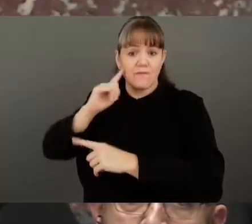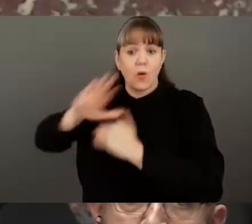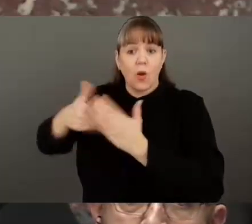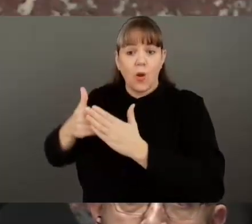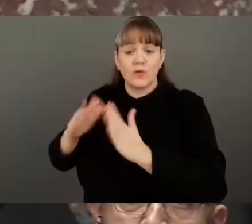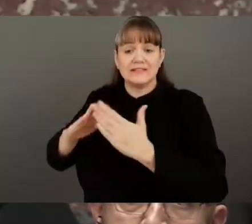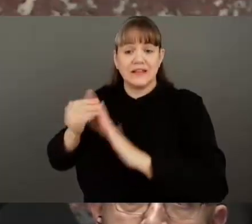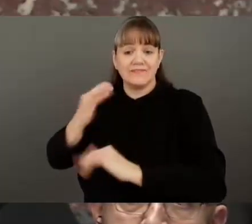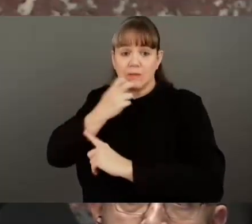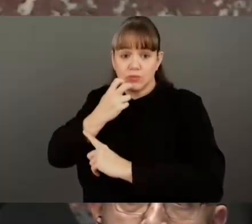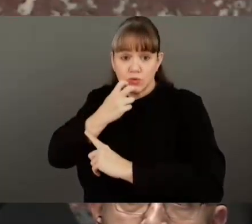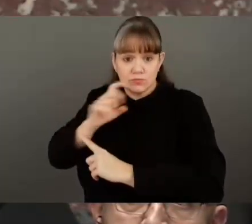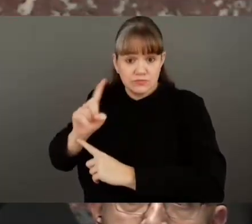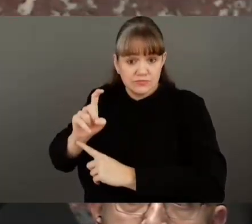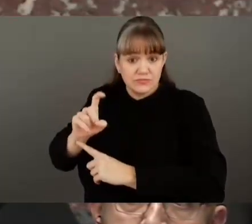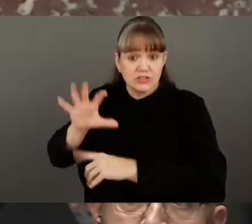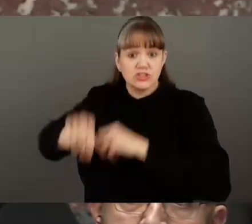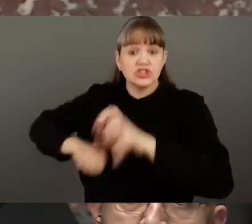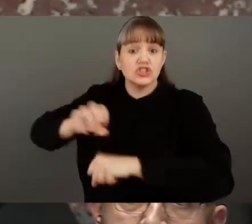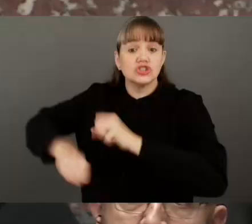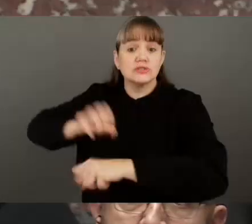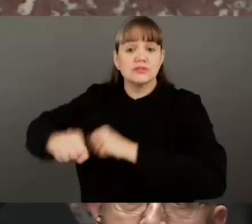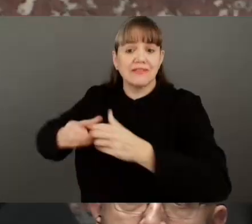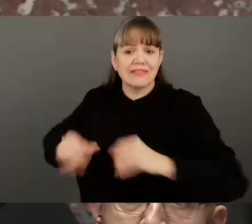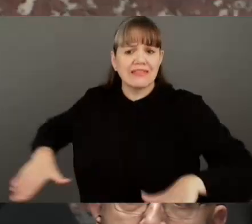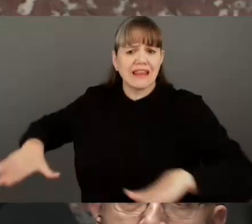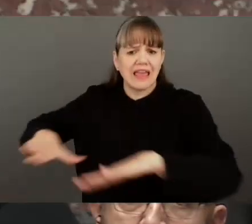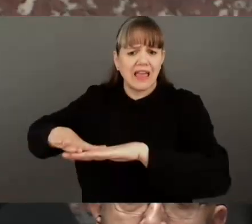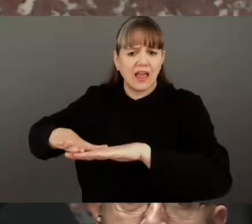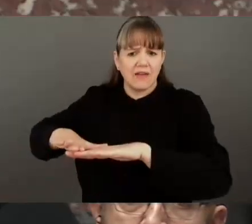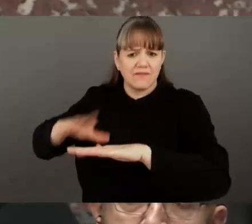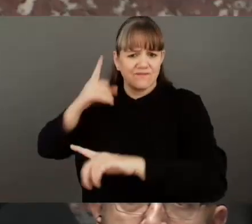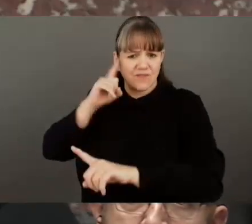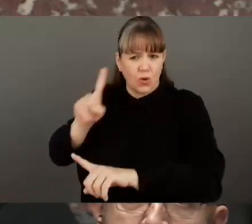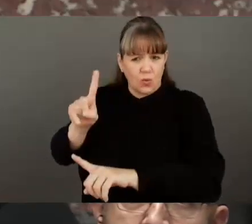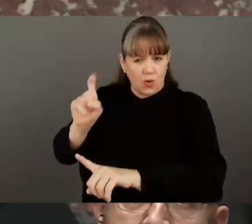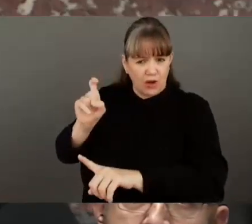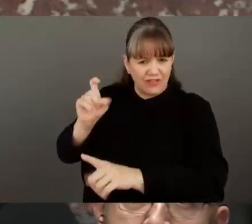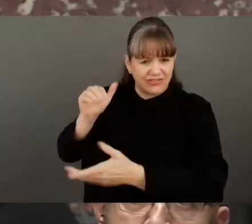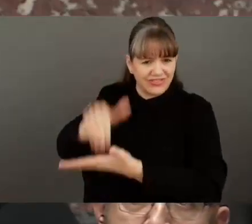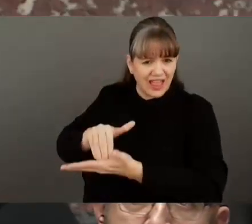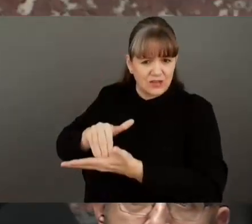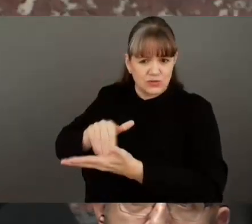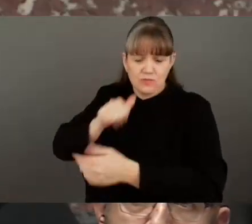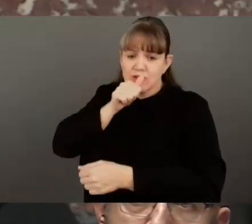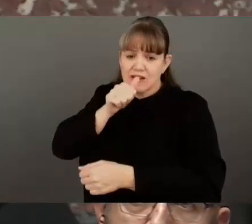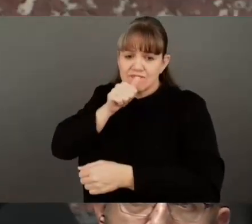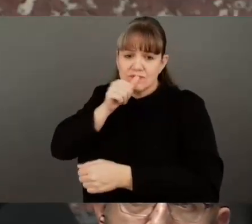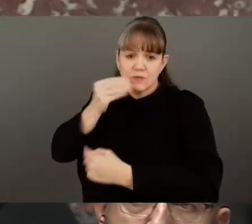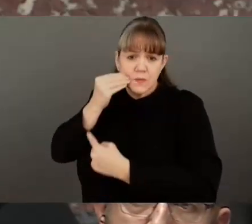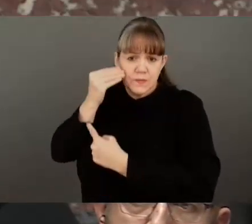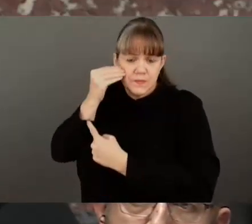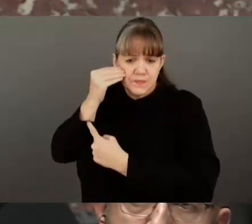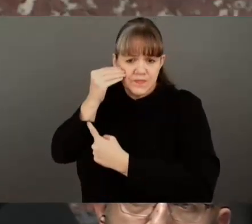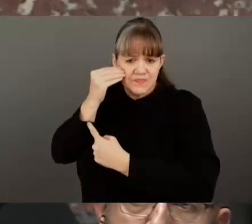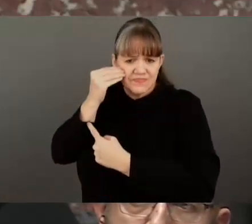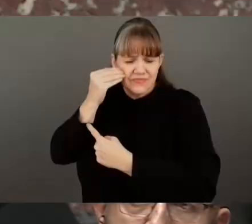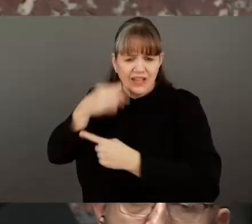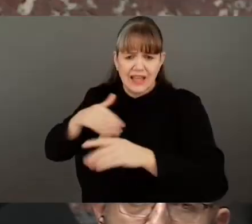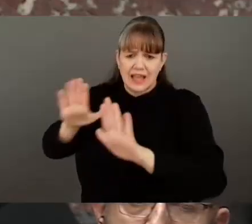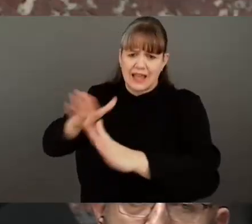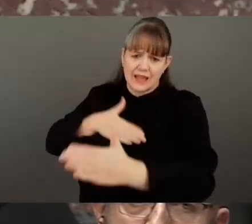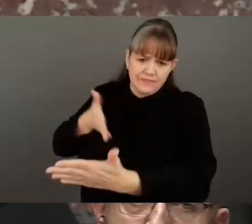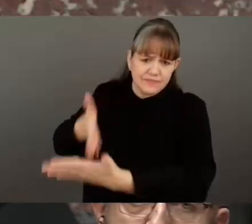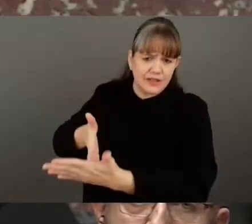100,000 private residents. I condemn this band's outrageous and opportunistic claim, and I pledge my